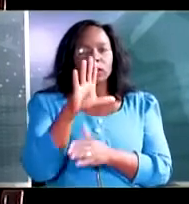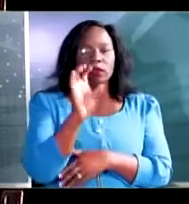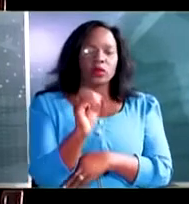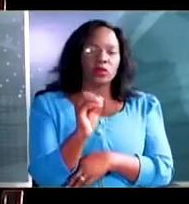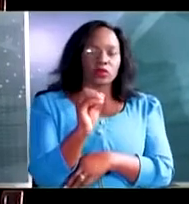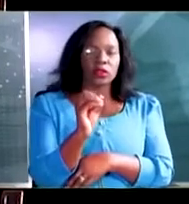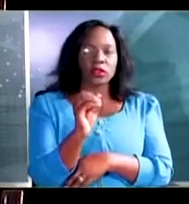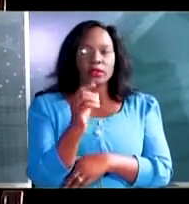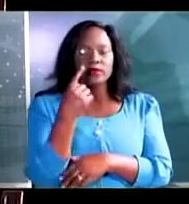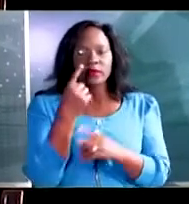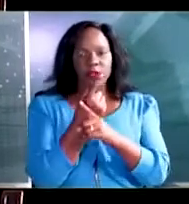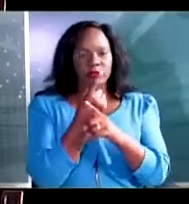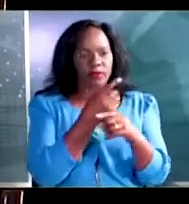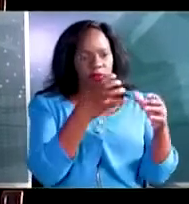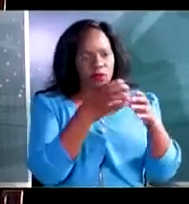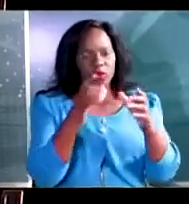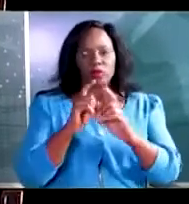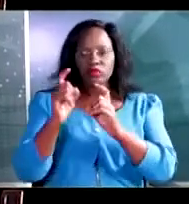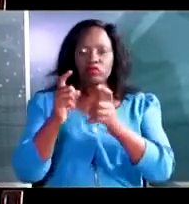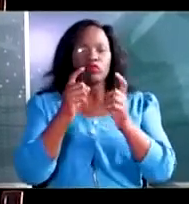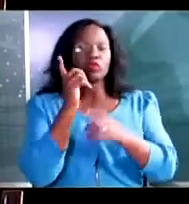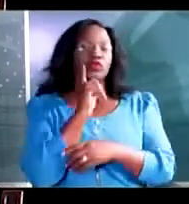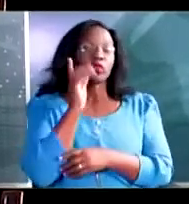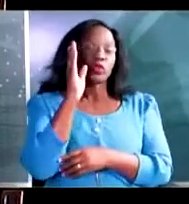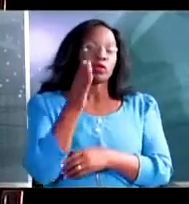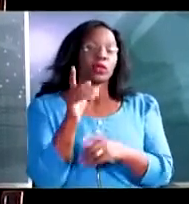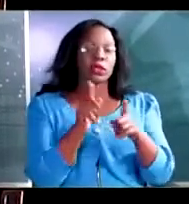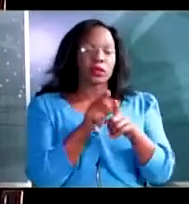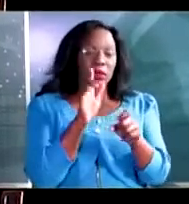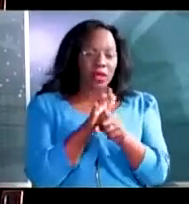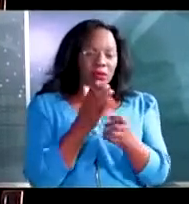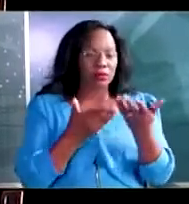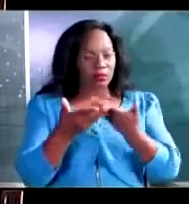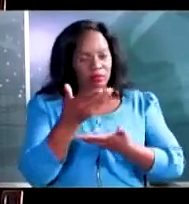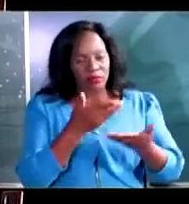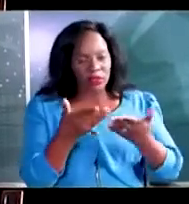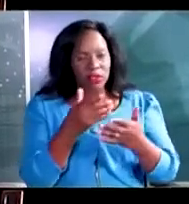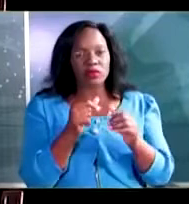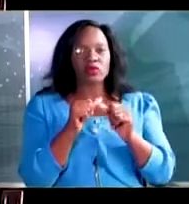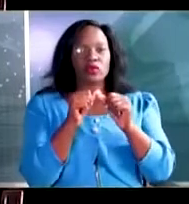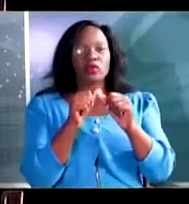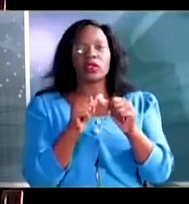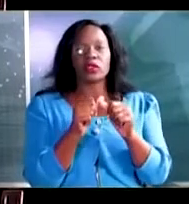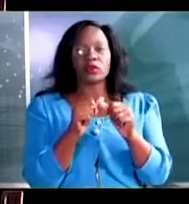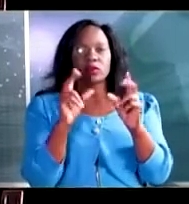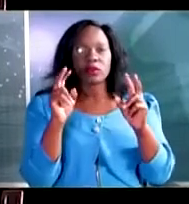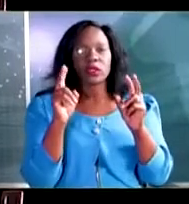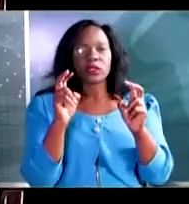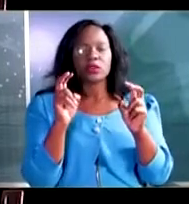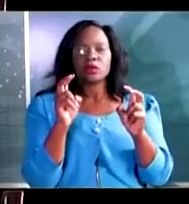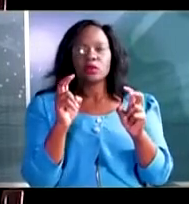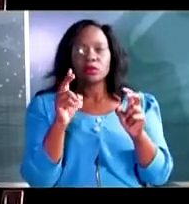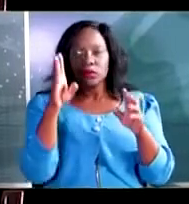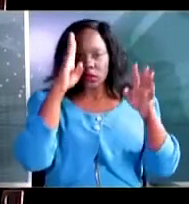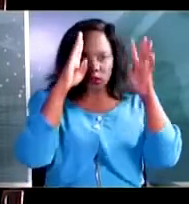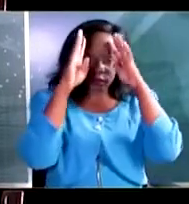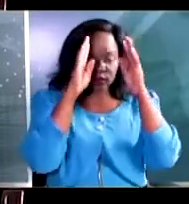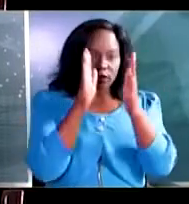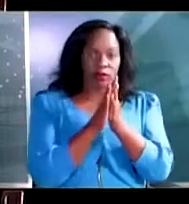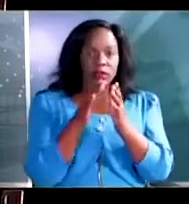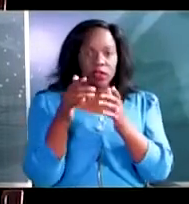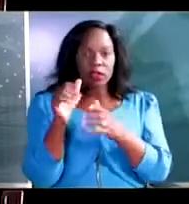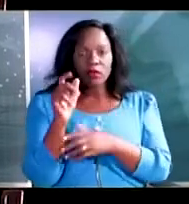from various companies will be awarded tomorrow, and also a lot of conversation also going on matters just innovation and